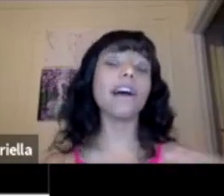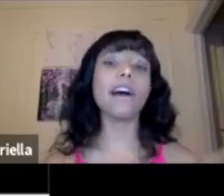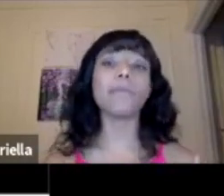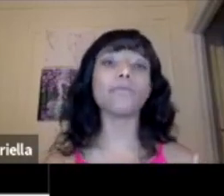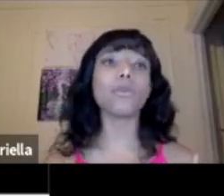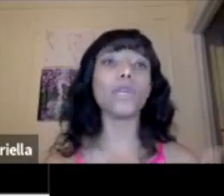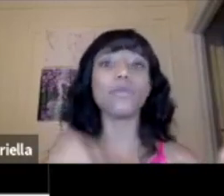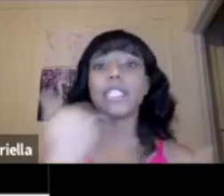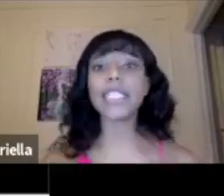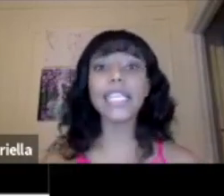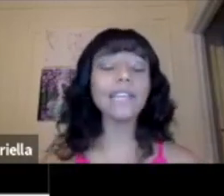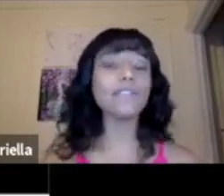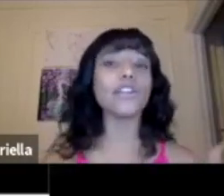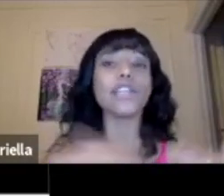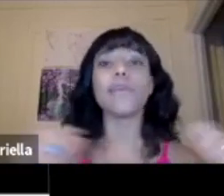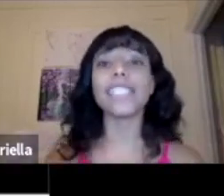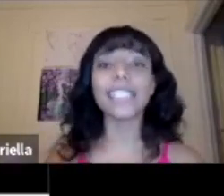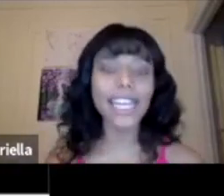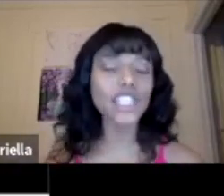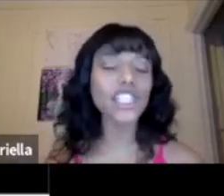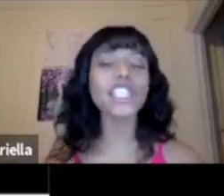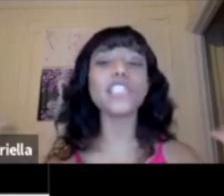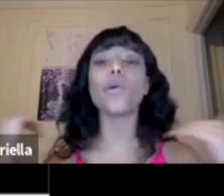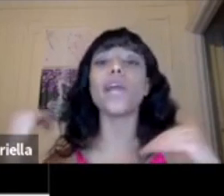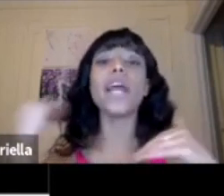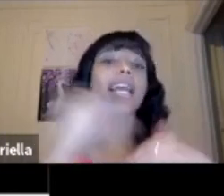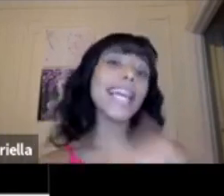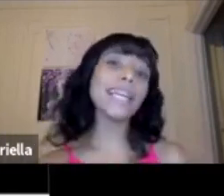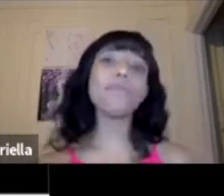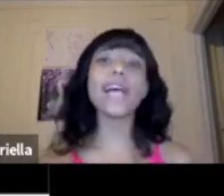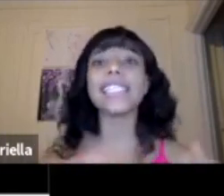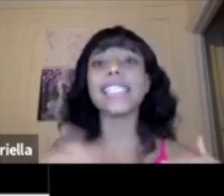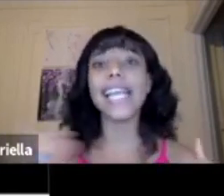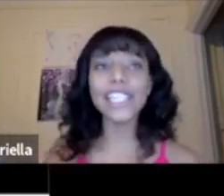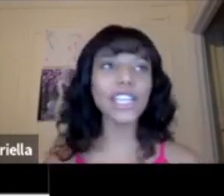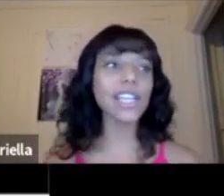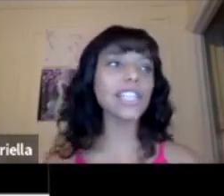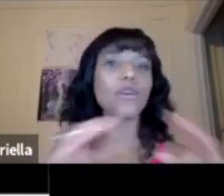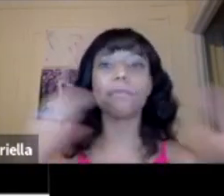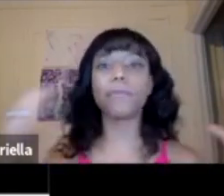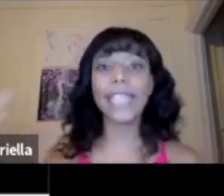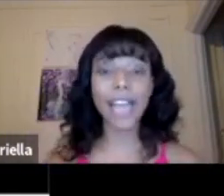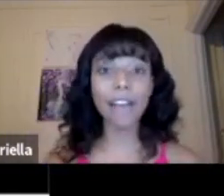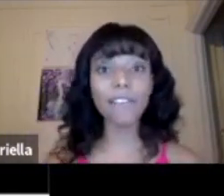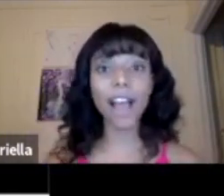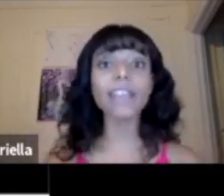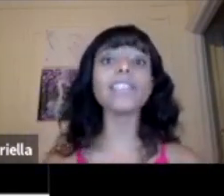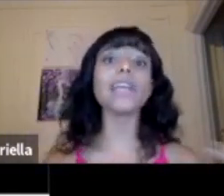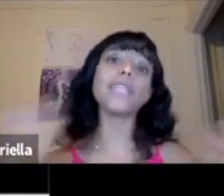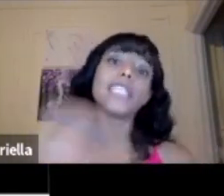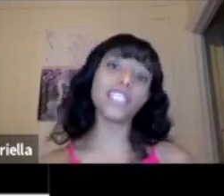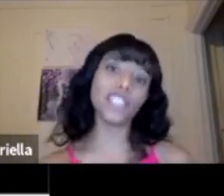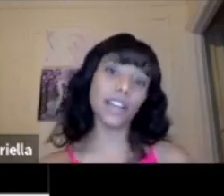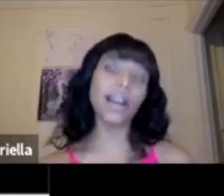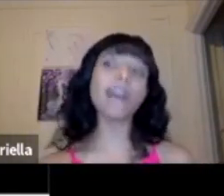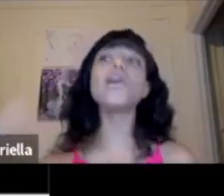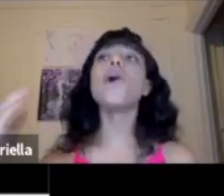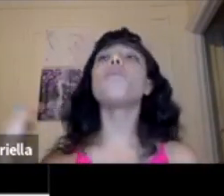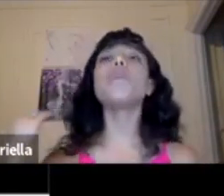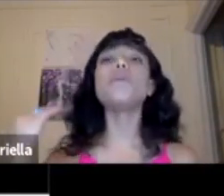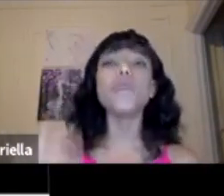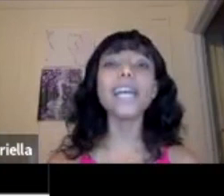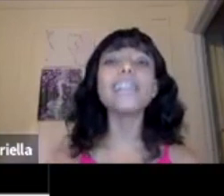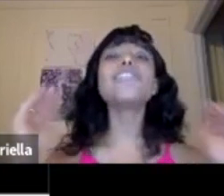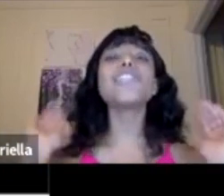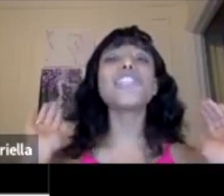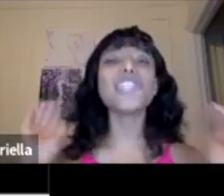that we received during the presentations, or any presentations or PDF files that we need to share out.